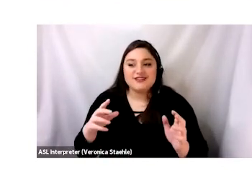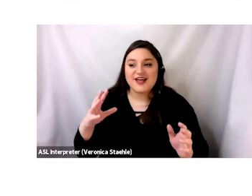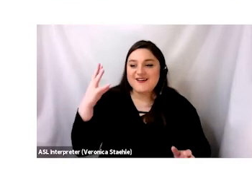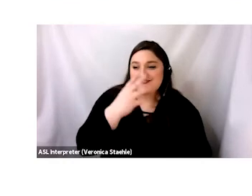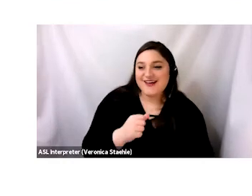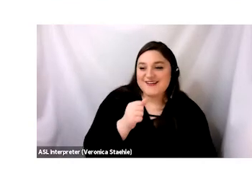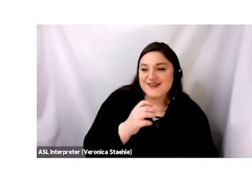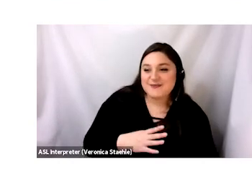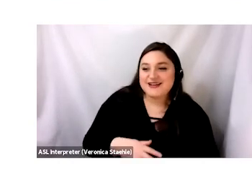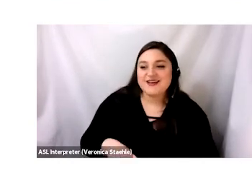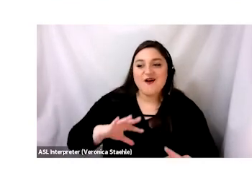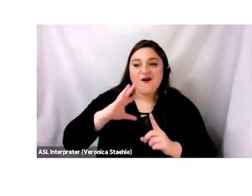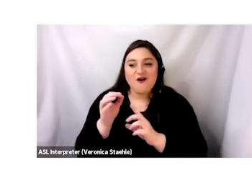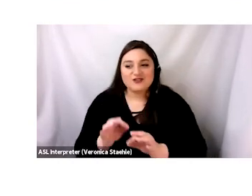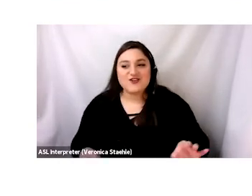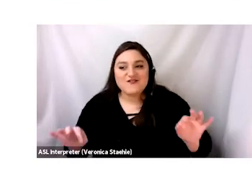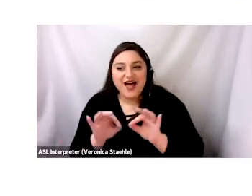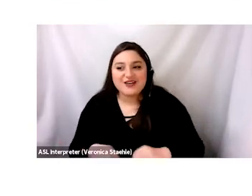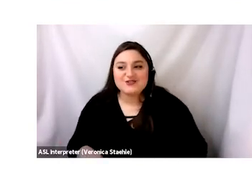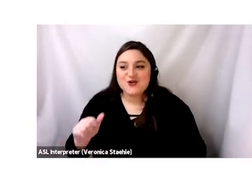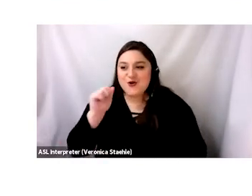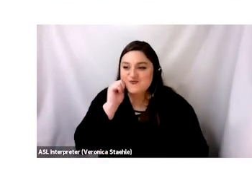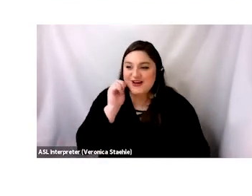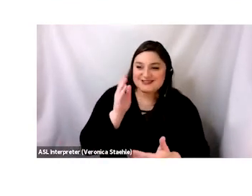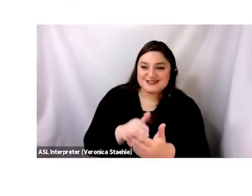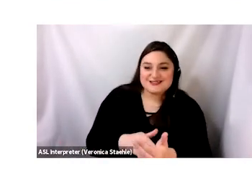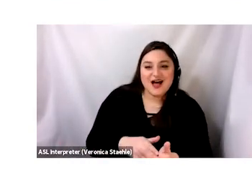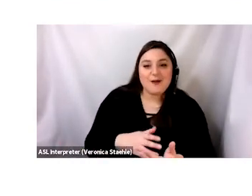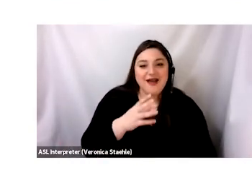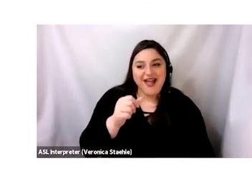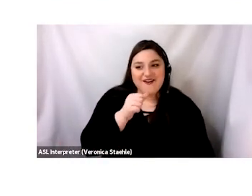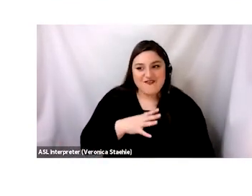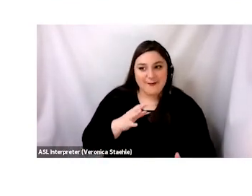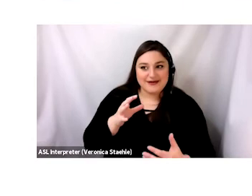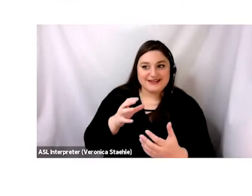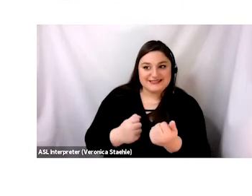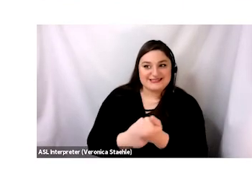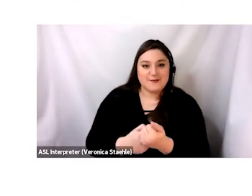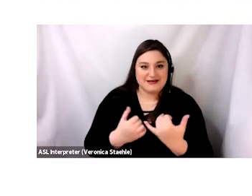national identity, racism, and feminism inherent and entangled with cotton.